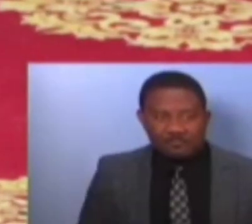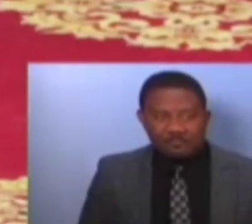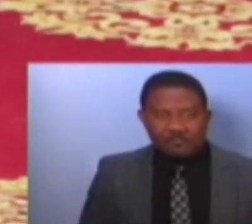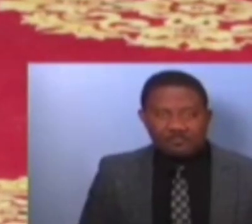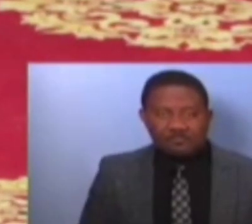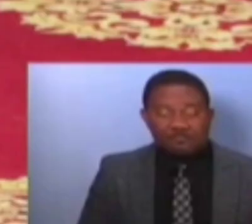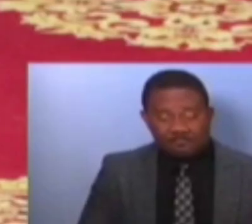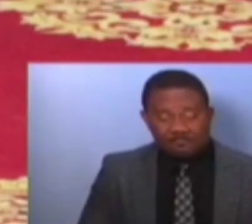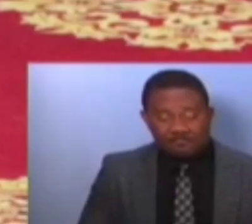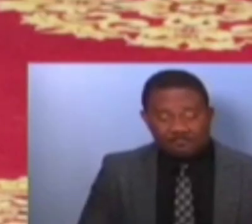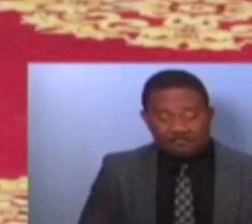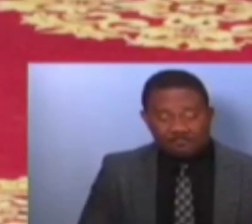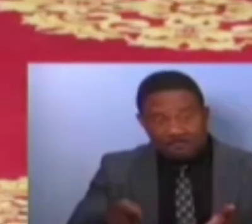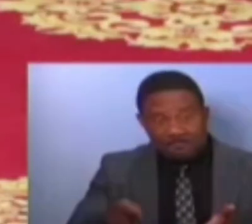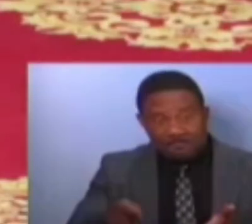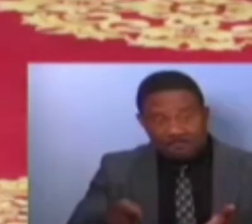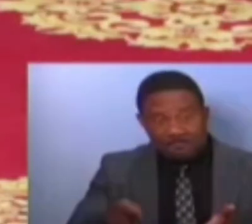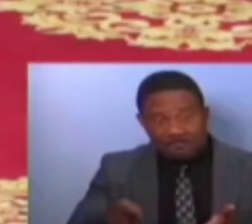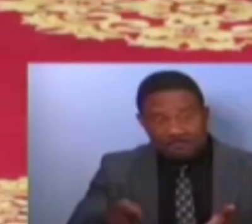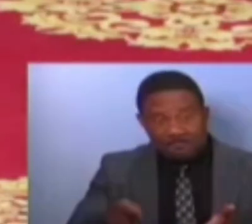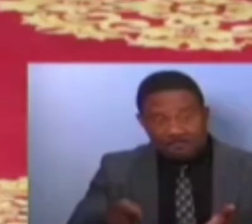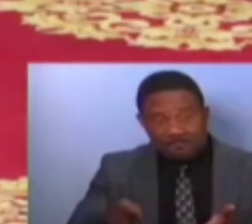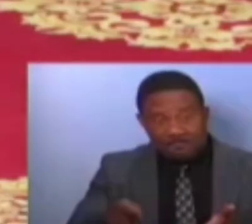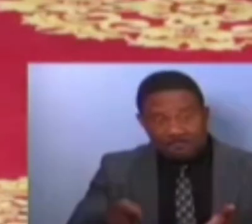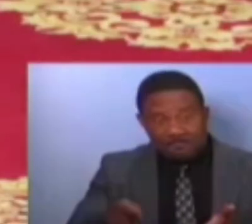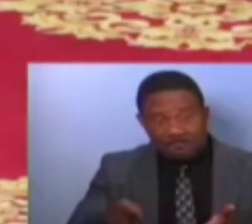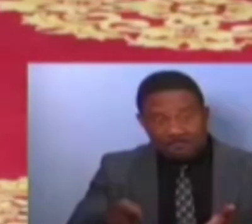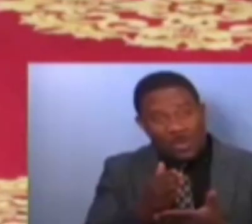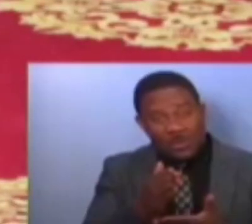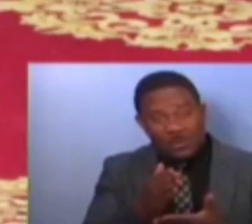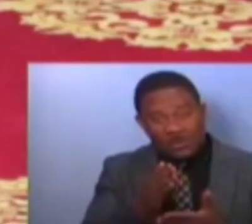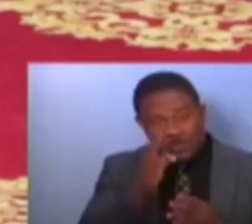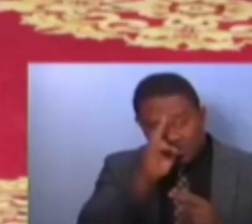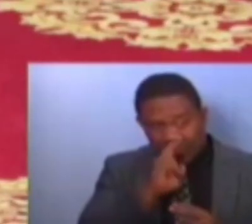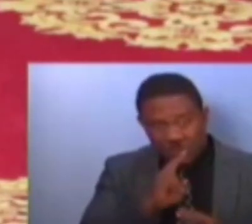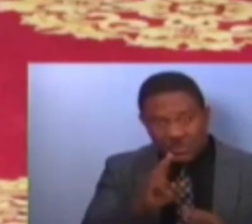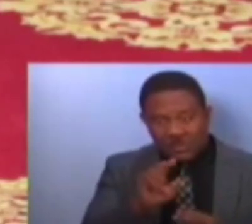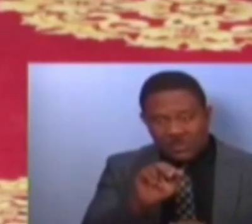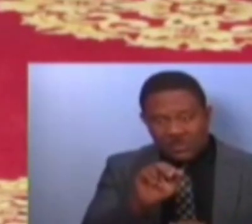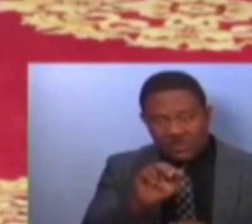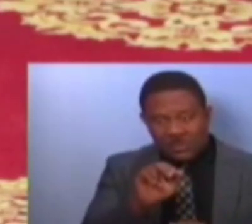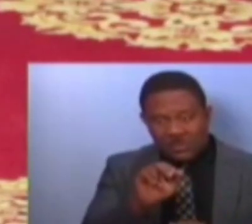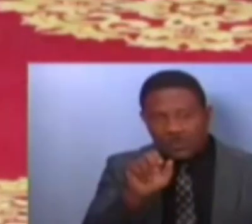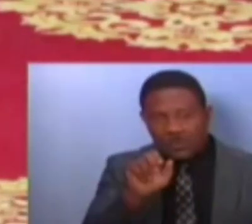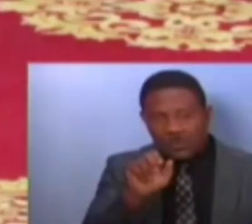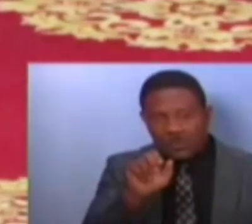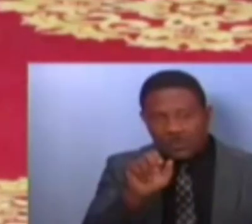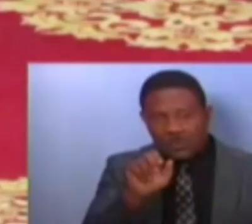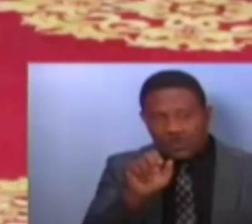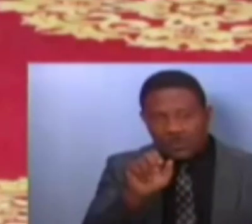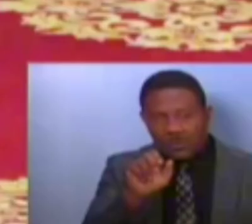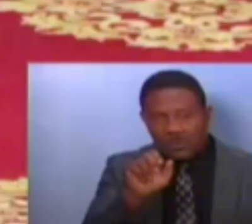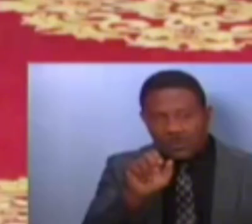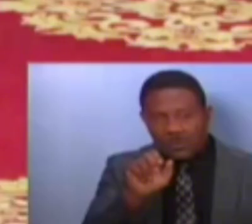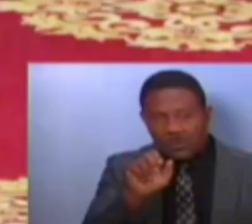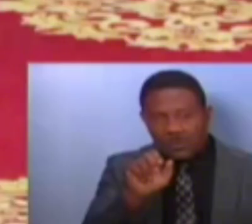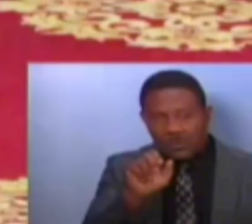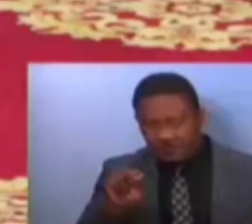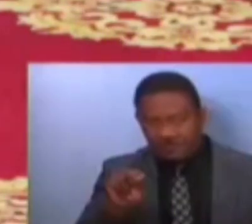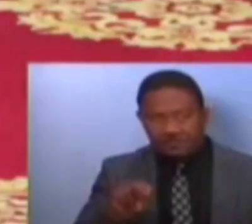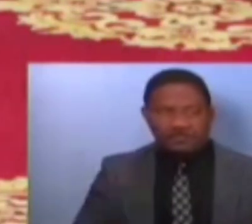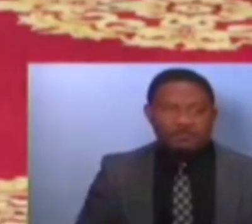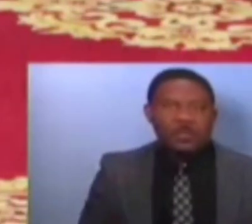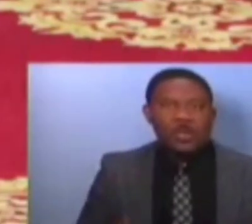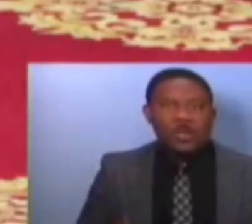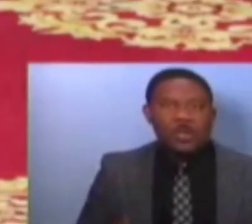highly solicited. Signed, Right Honorable Alban Sumana Kingsford Bagbin. So we